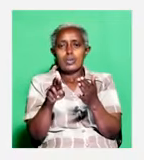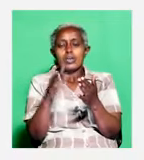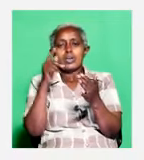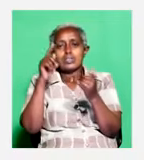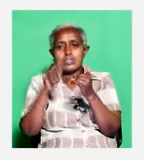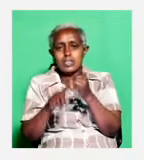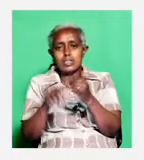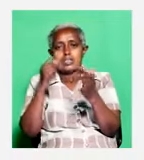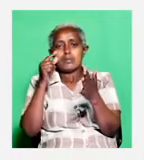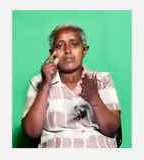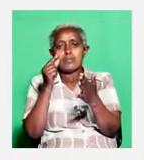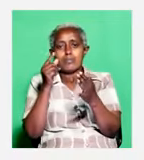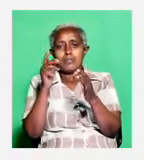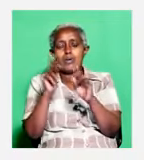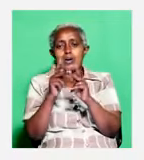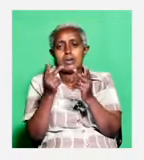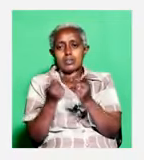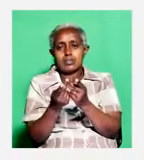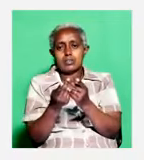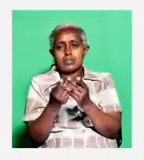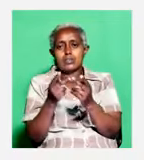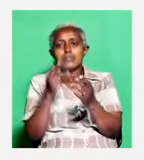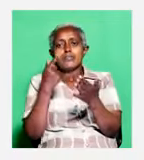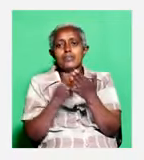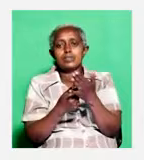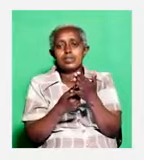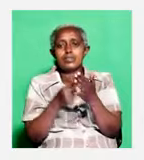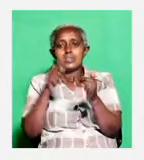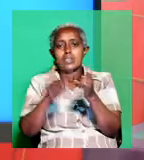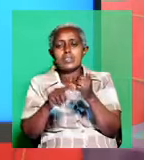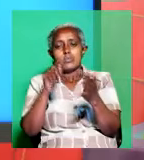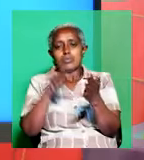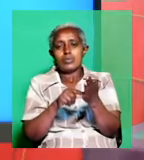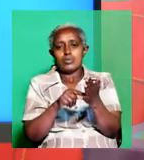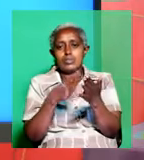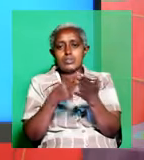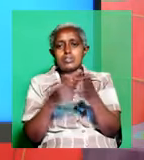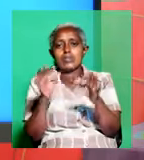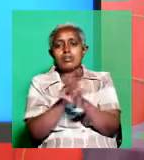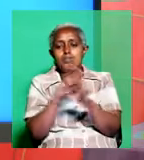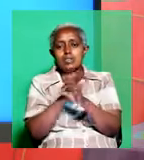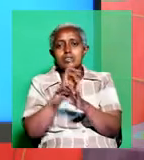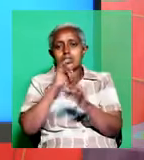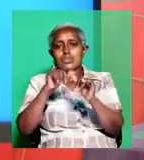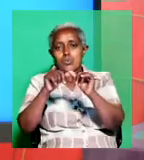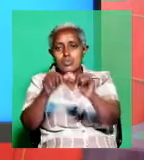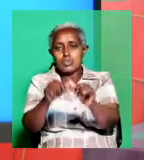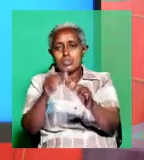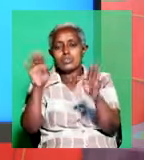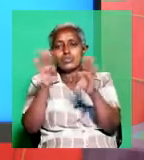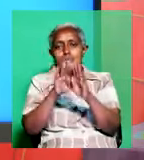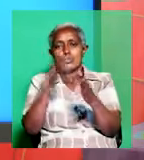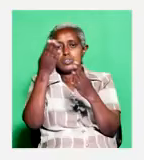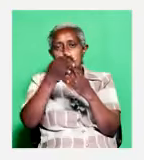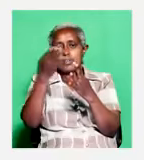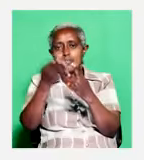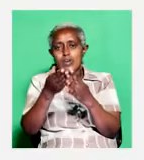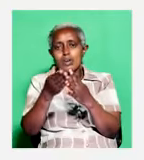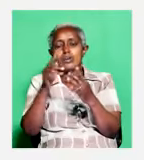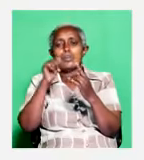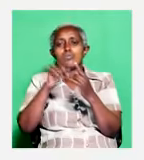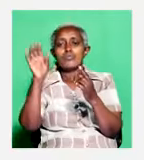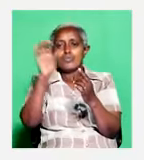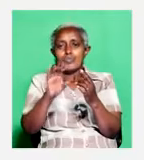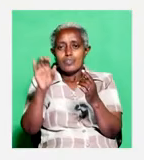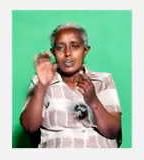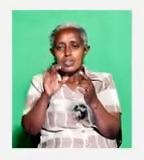at the end points, or it may have at the end points. If a function is continuous on a closed interval, to